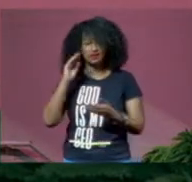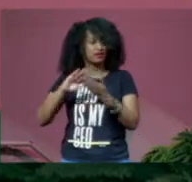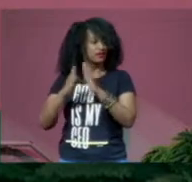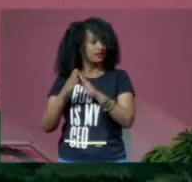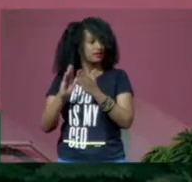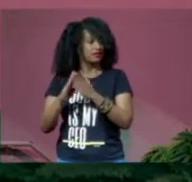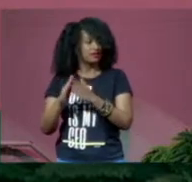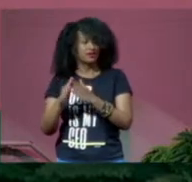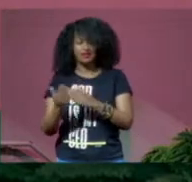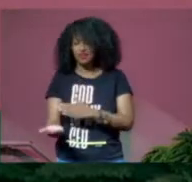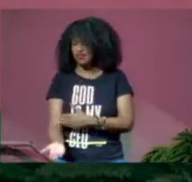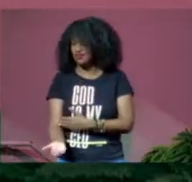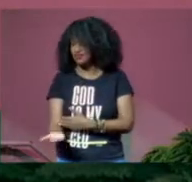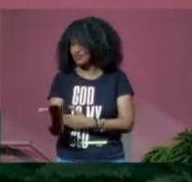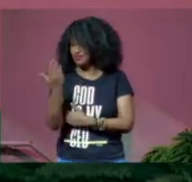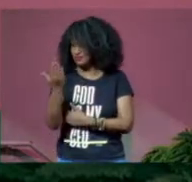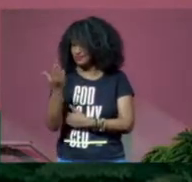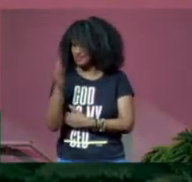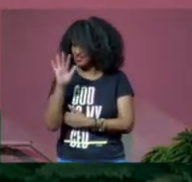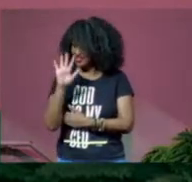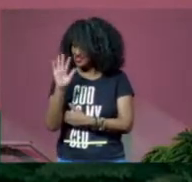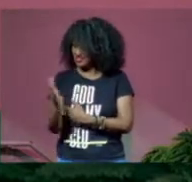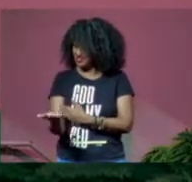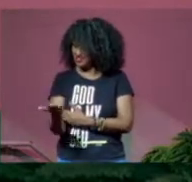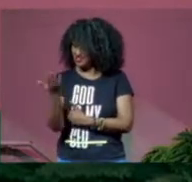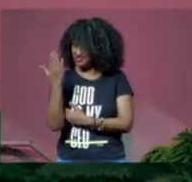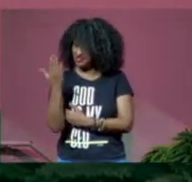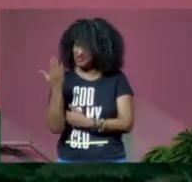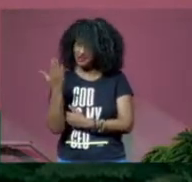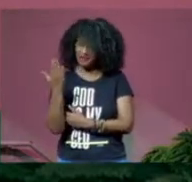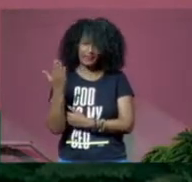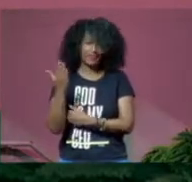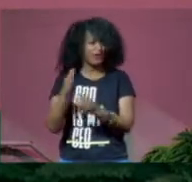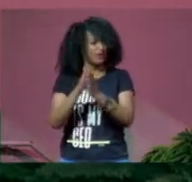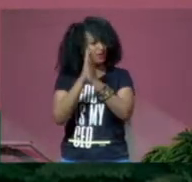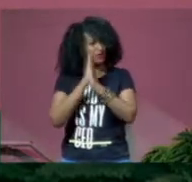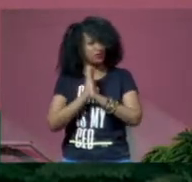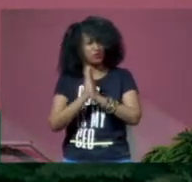5 a.m. I'm talking about they was travailing in the Holy Ghost at